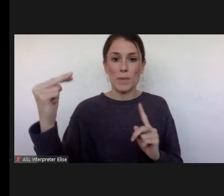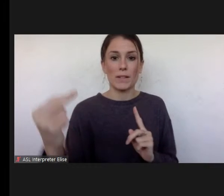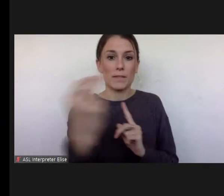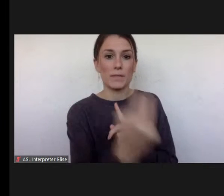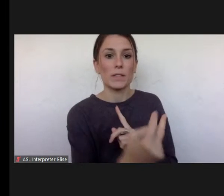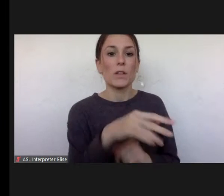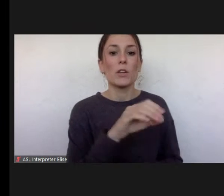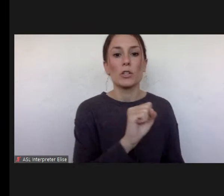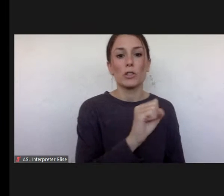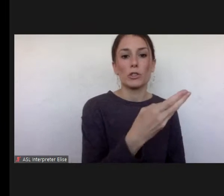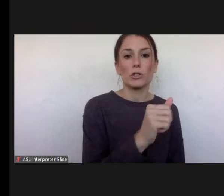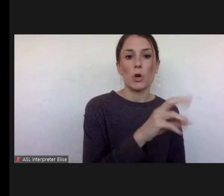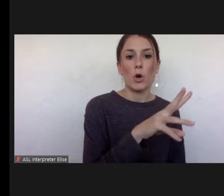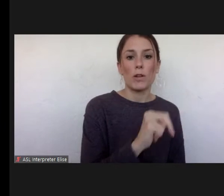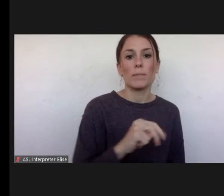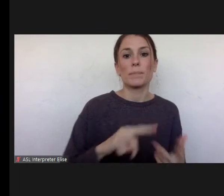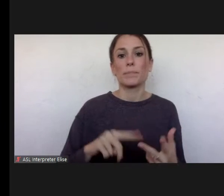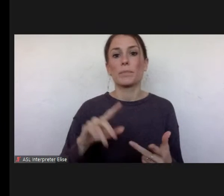Astrid.